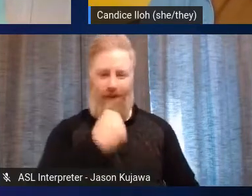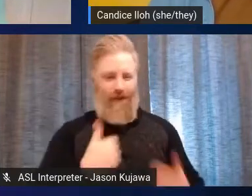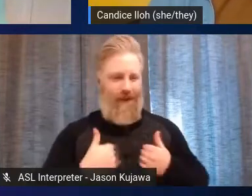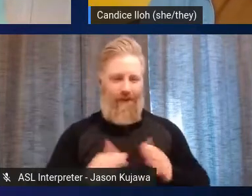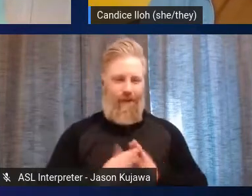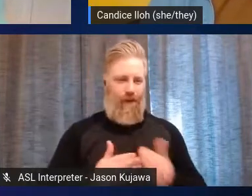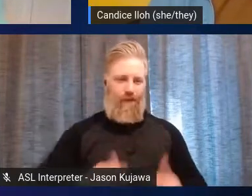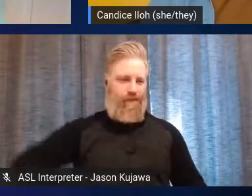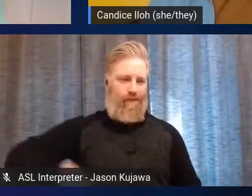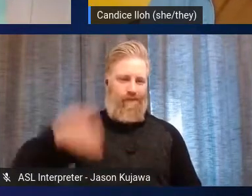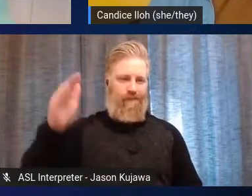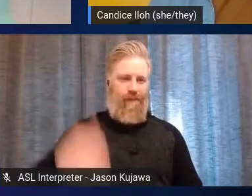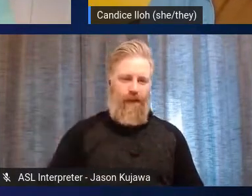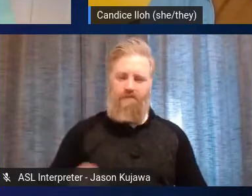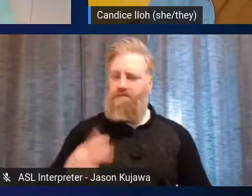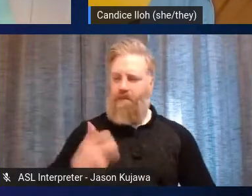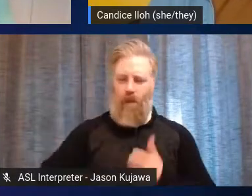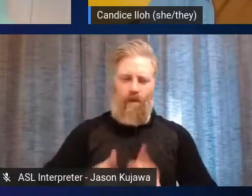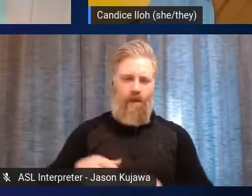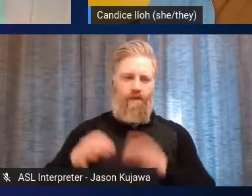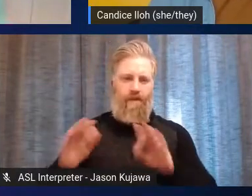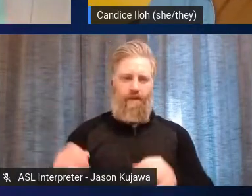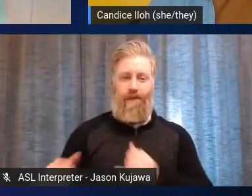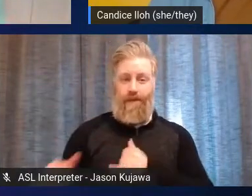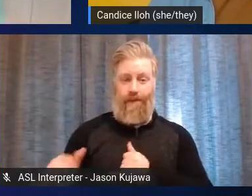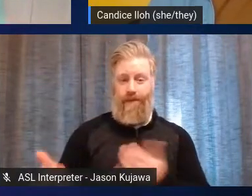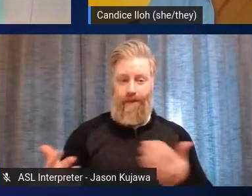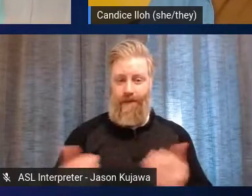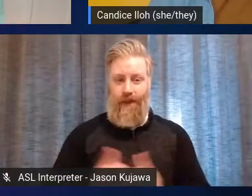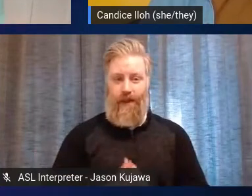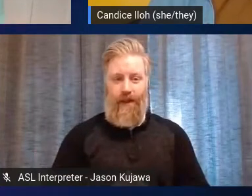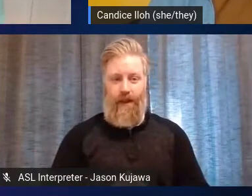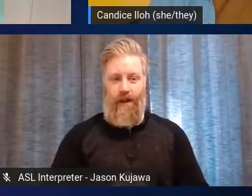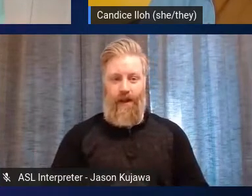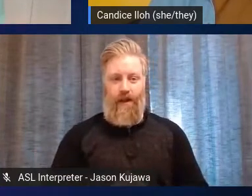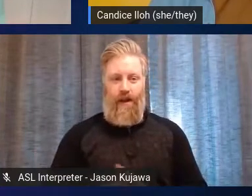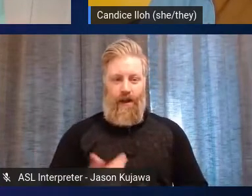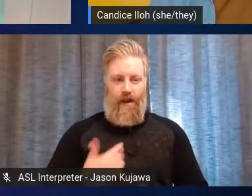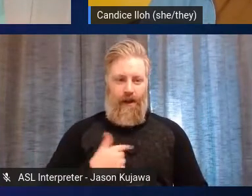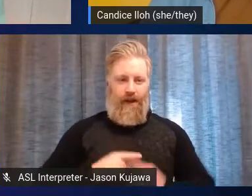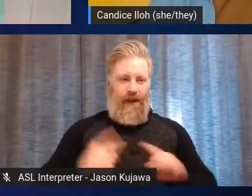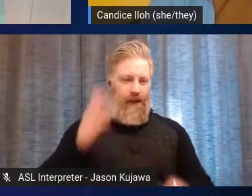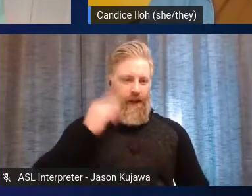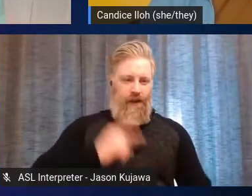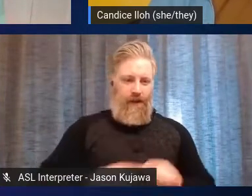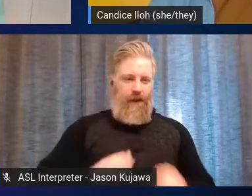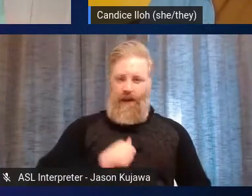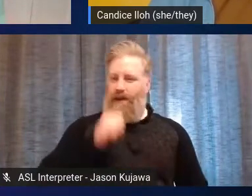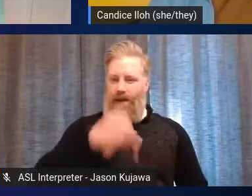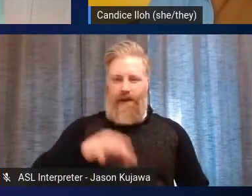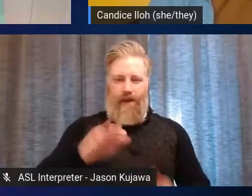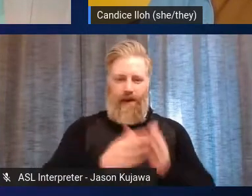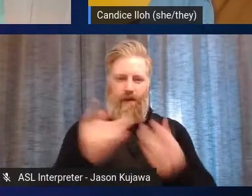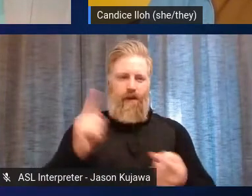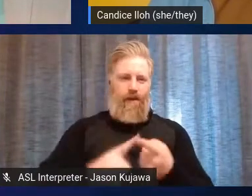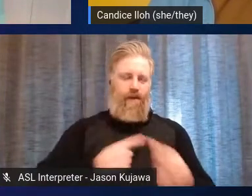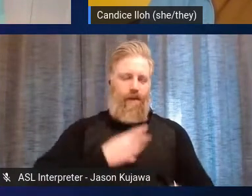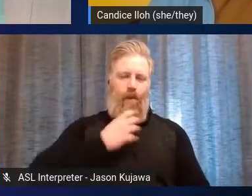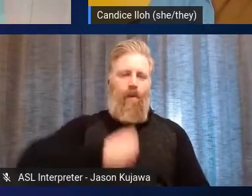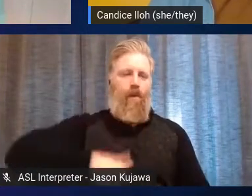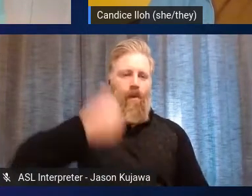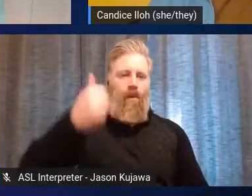now. No problem, man. Me neither. Yeah, for me, did differently, but I didn't find any books. I was much, much older. I want to take this time to shout